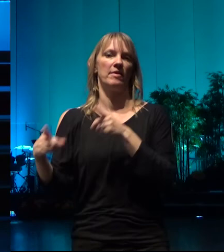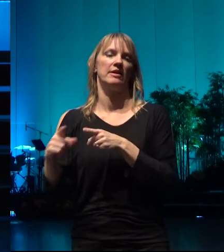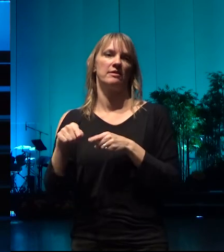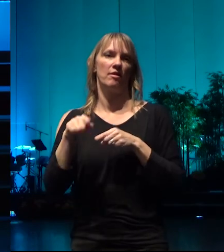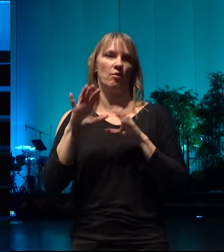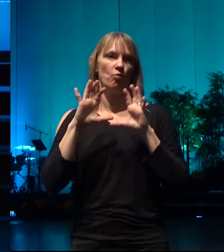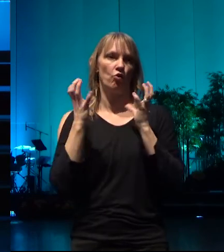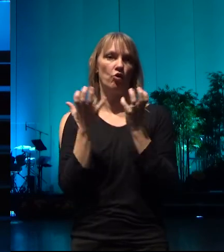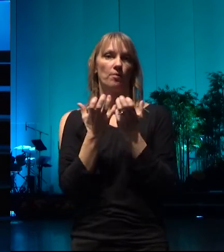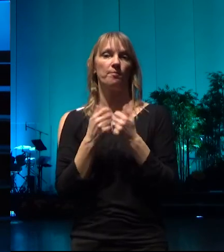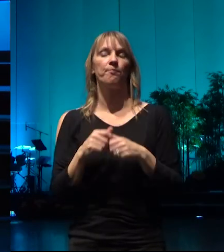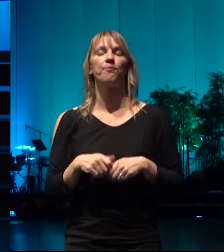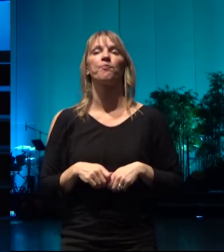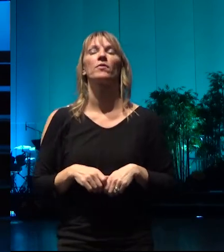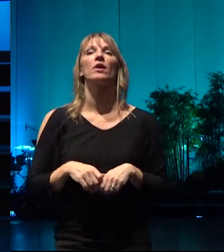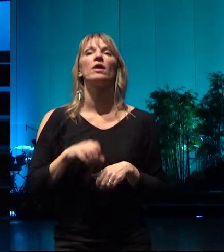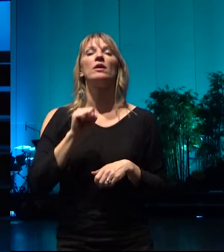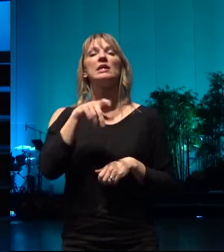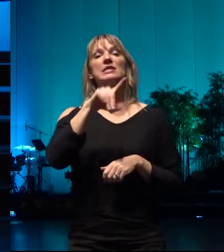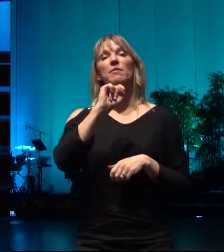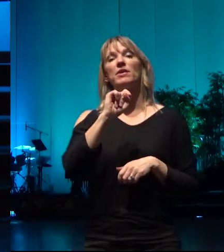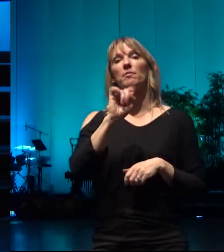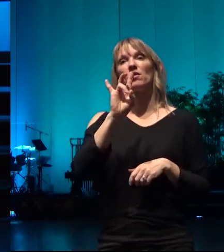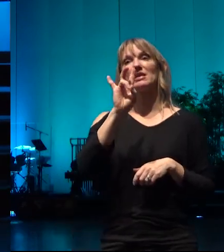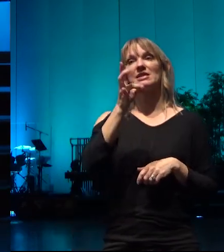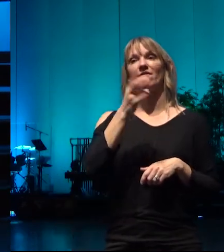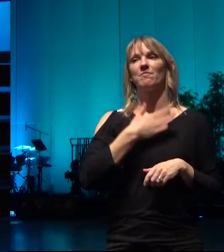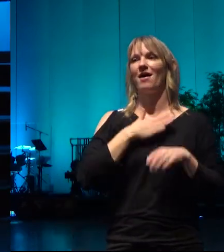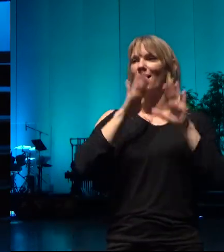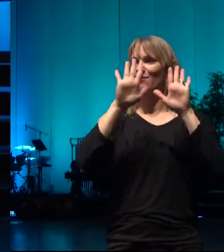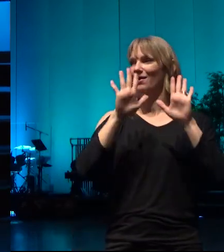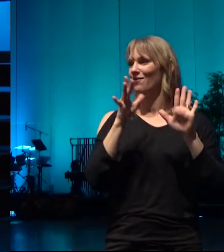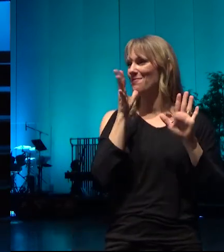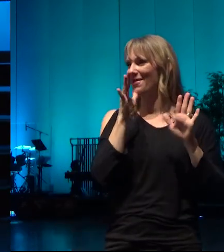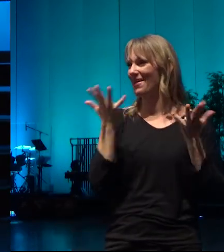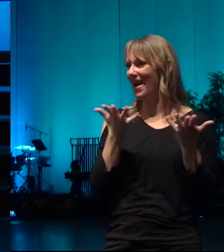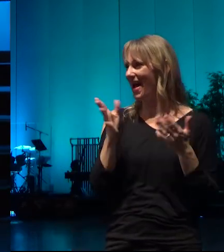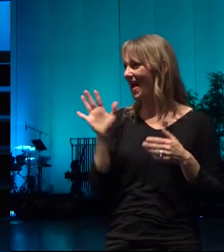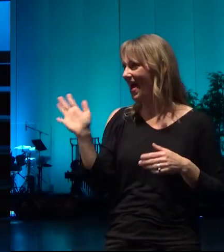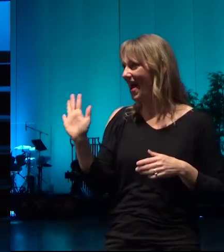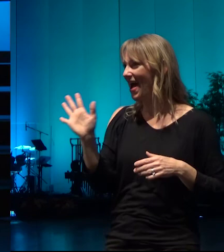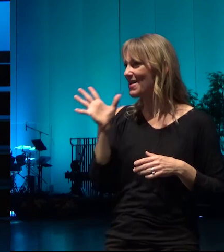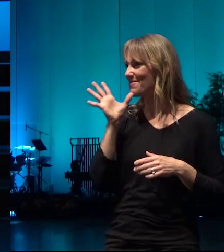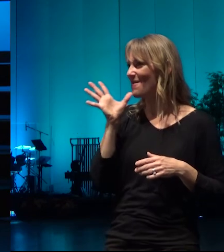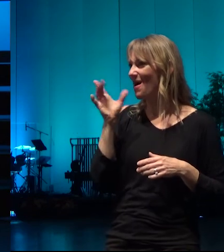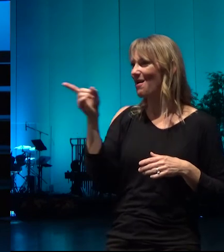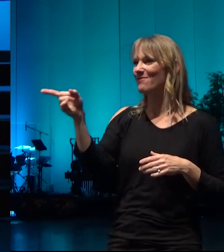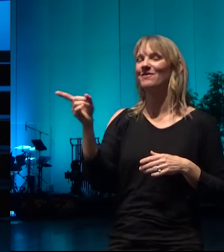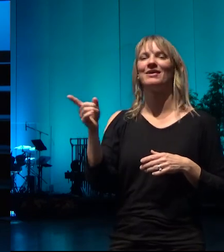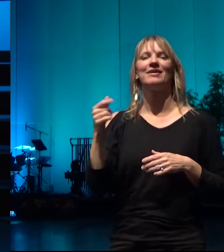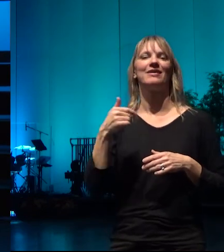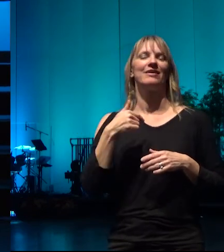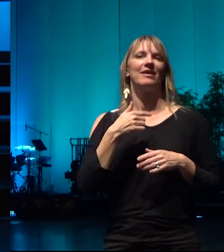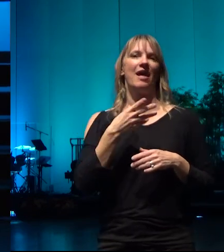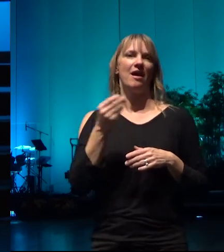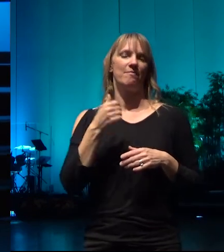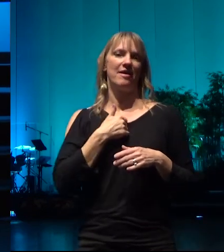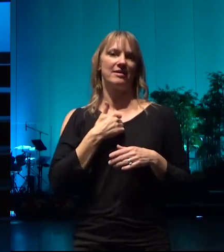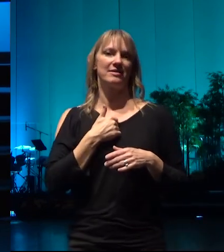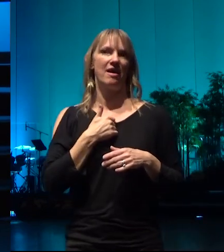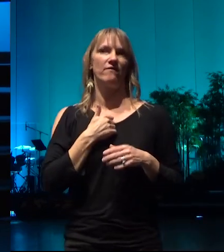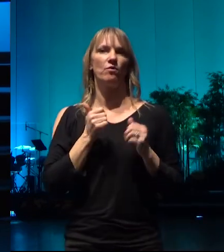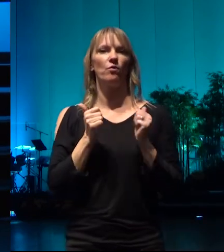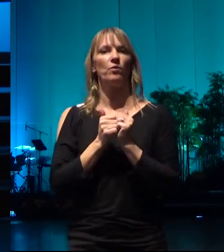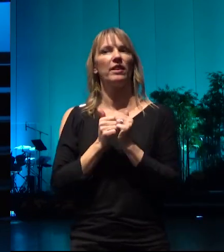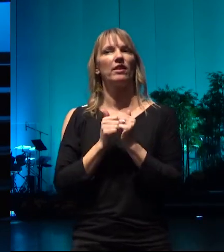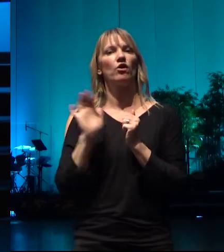beautiful husband, Richard, as he passed away into the next life. We held his hand as he slipped the leash into the